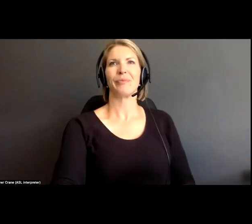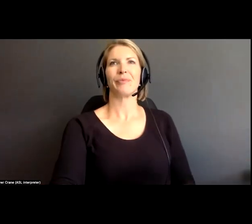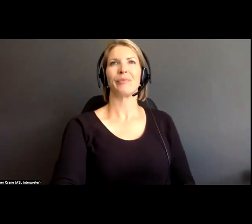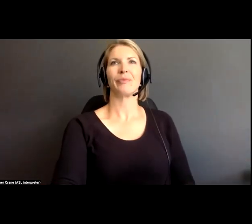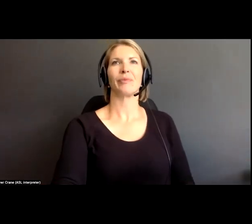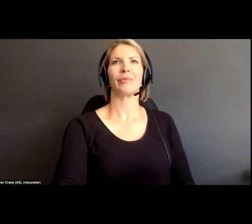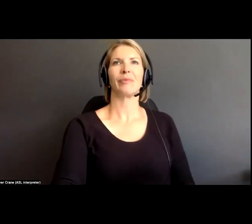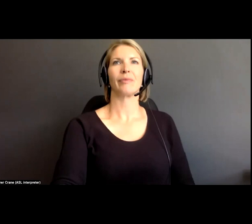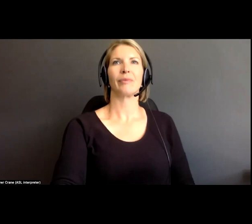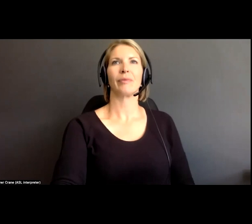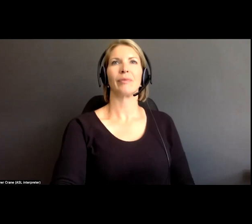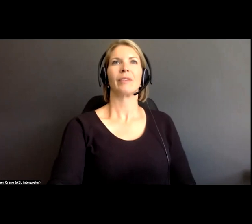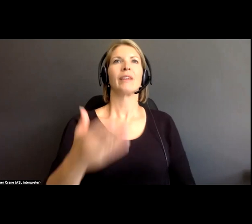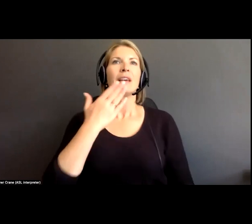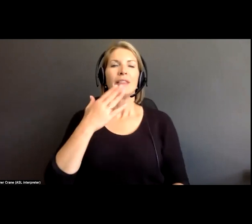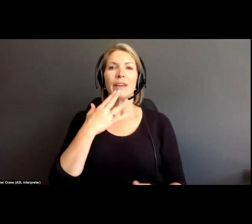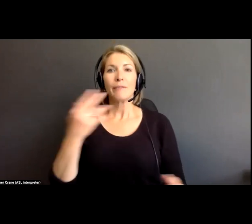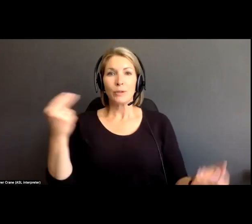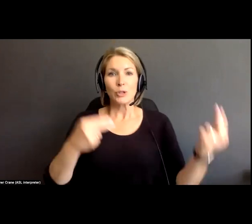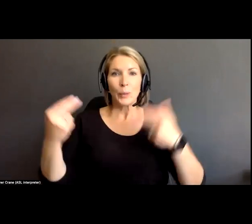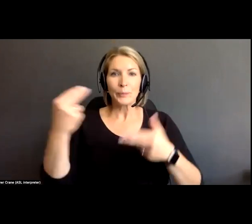Judge a Book by Its Cover panel.